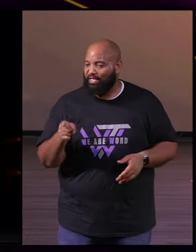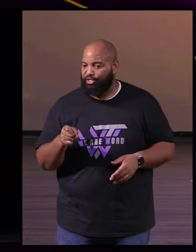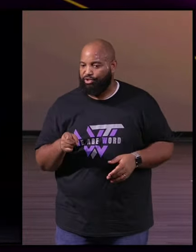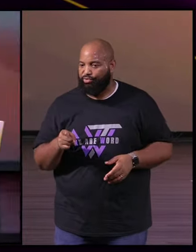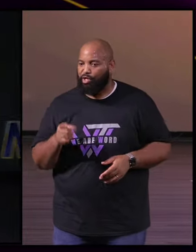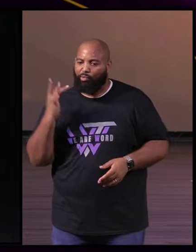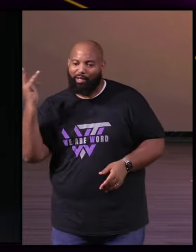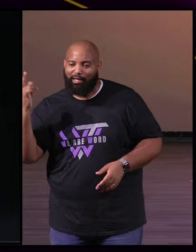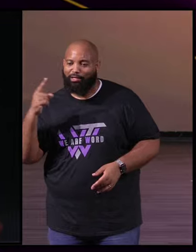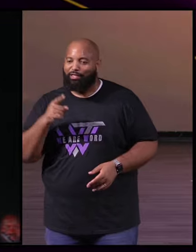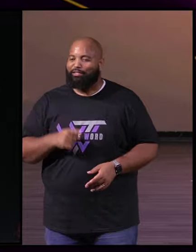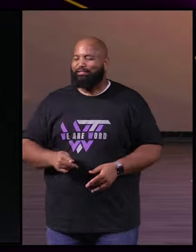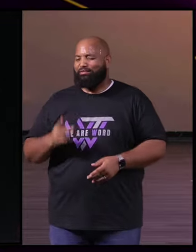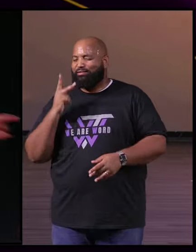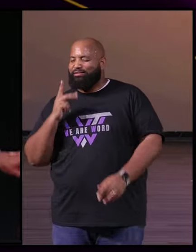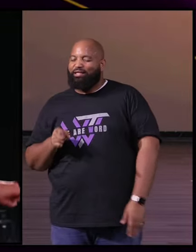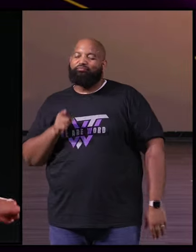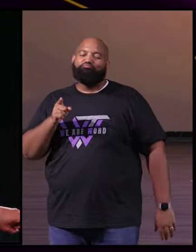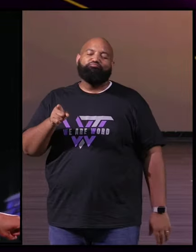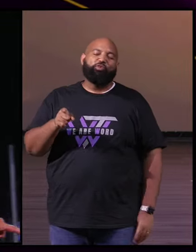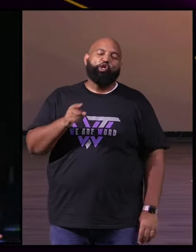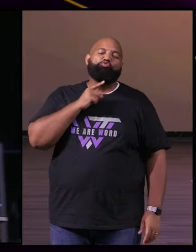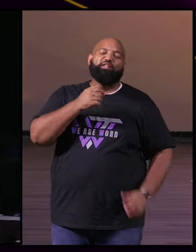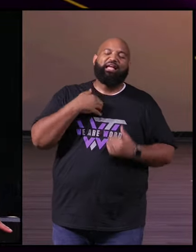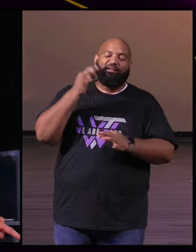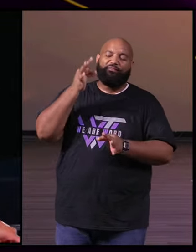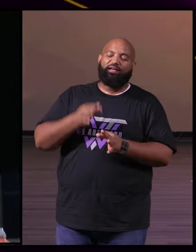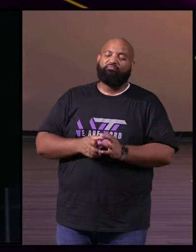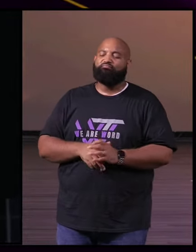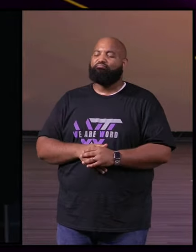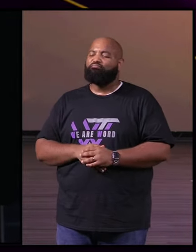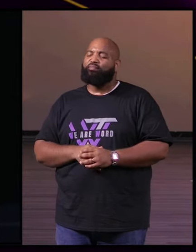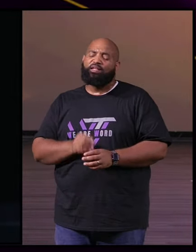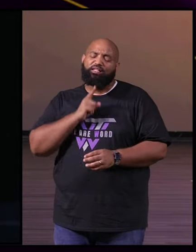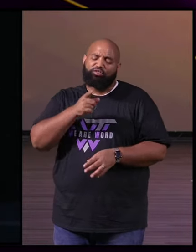just so you can see, do you really have faith?